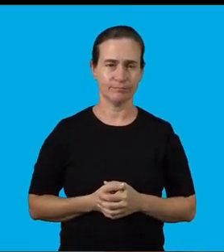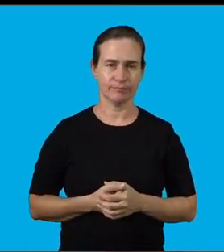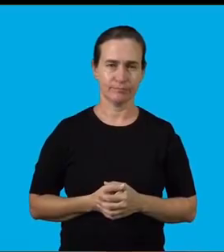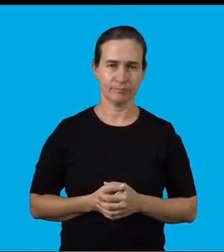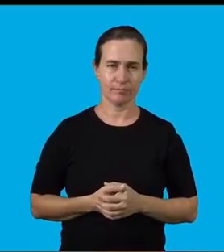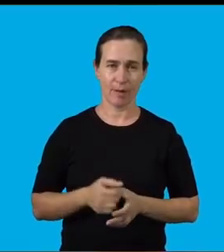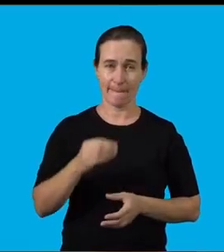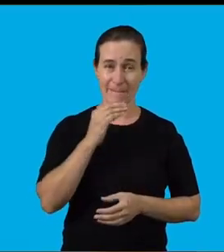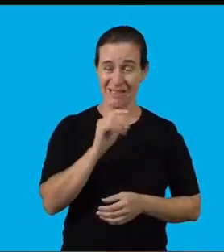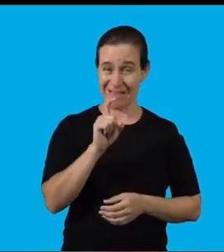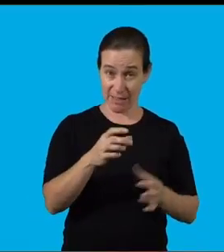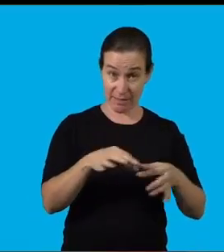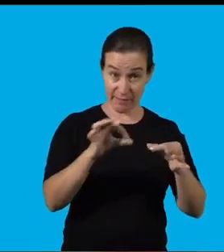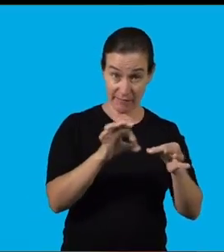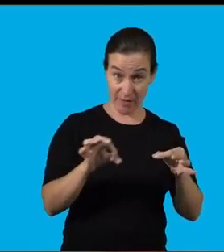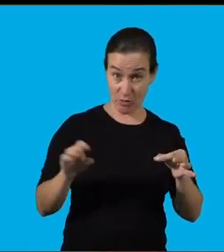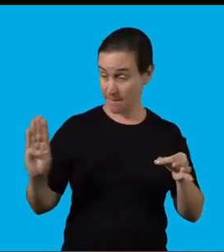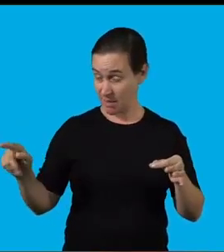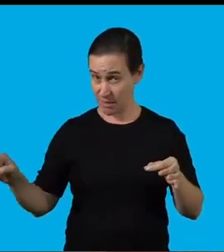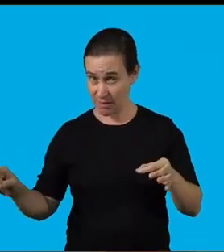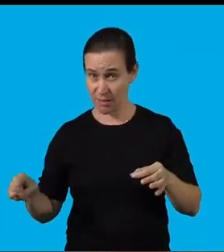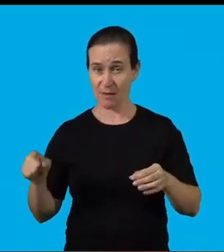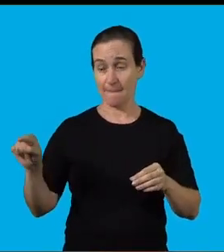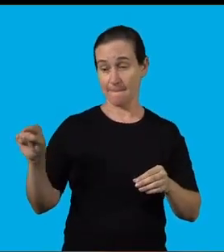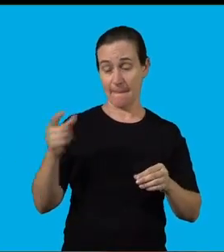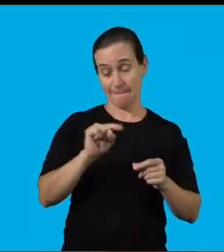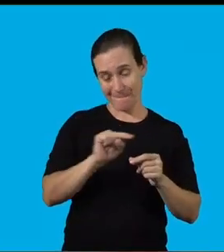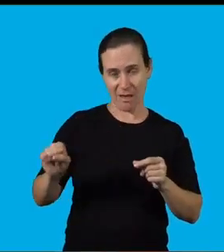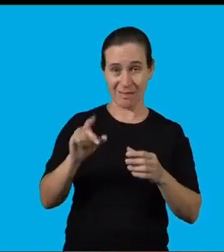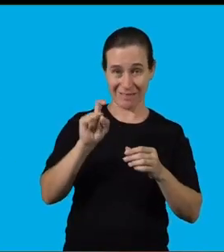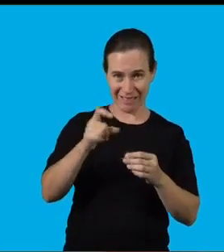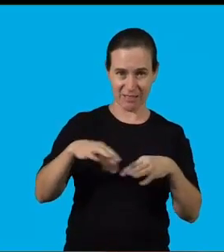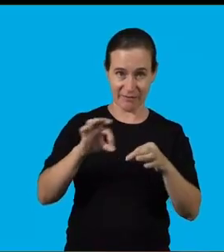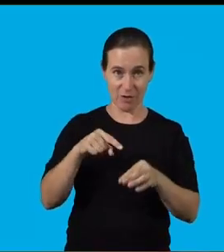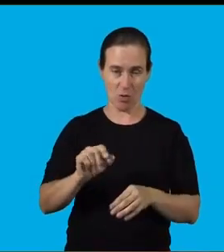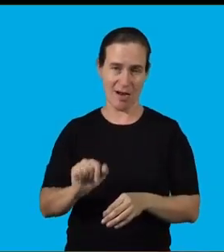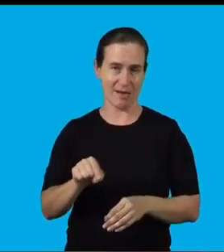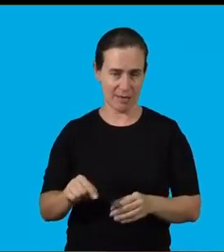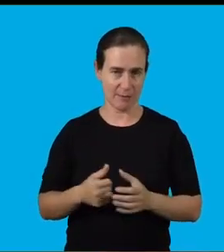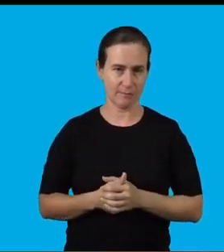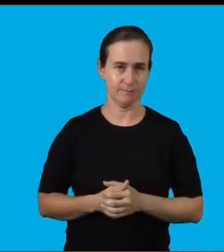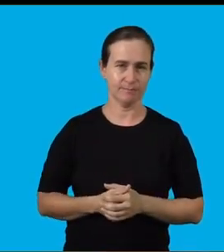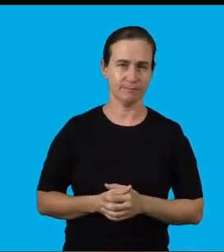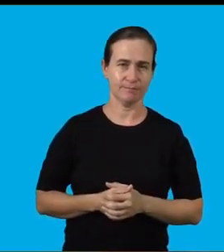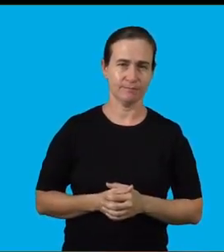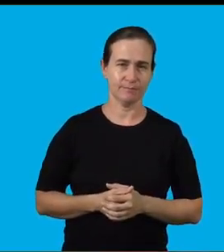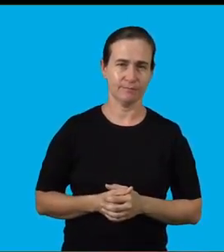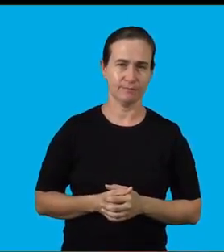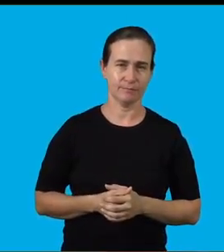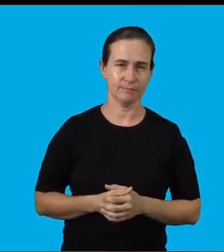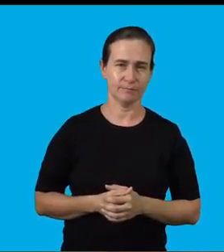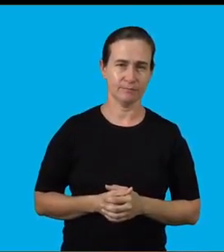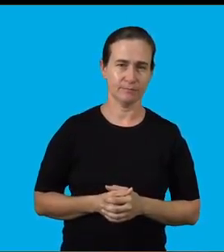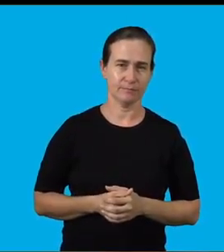horizontal distance, it's the x value at point B minus the x value at point A. So whatever